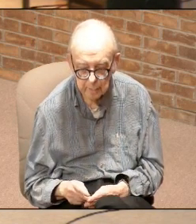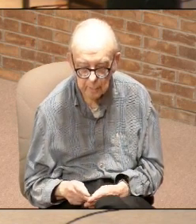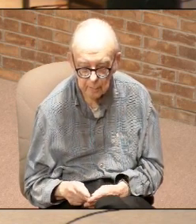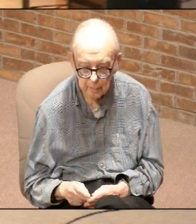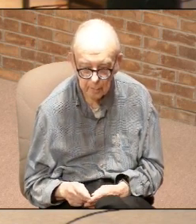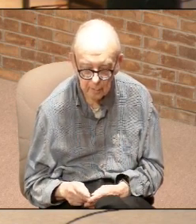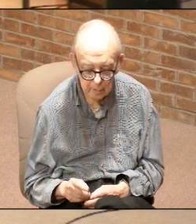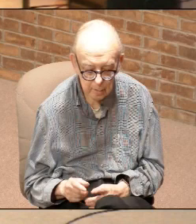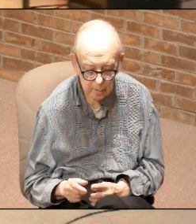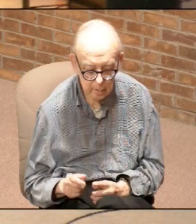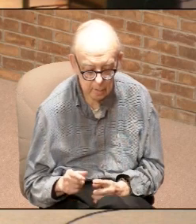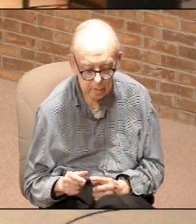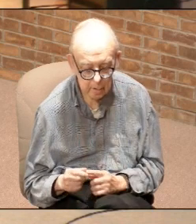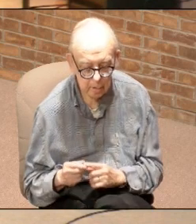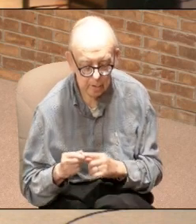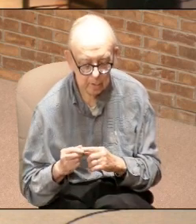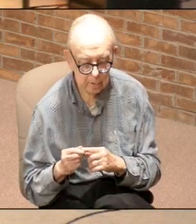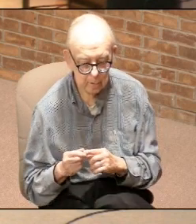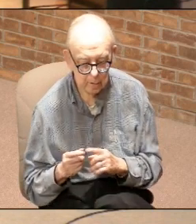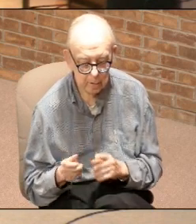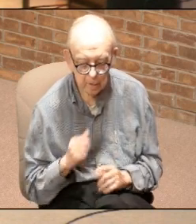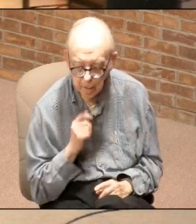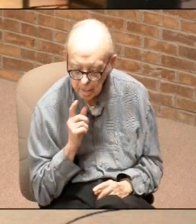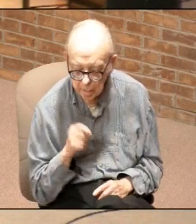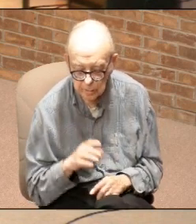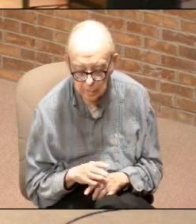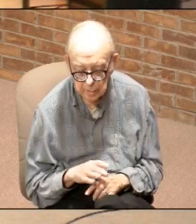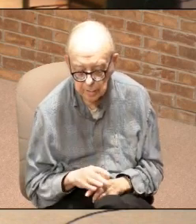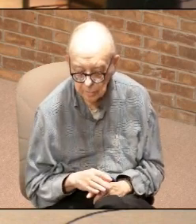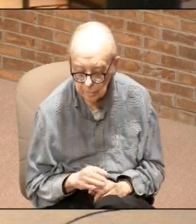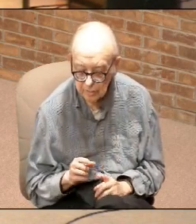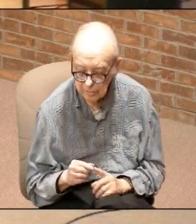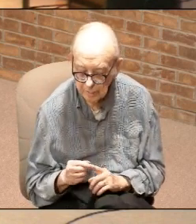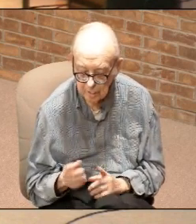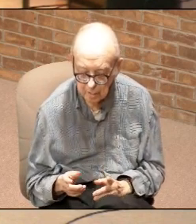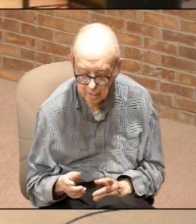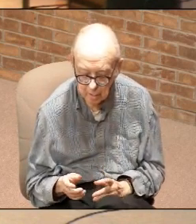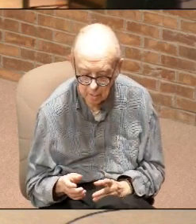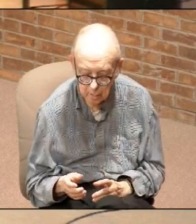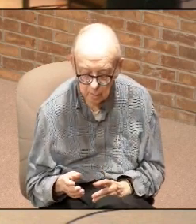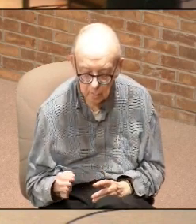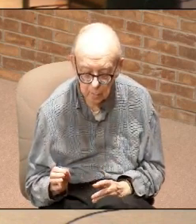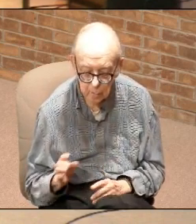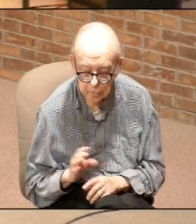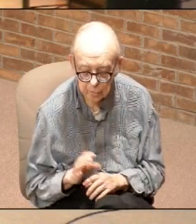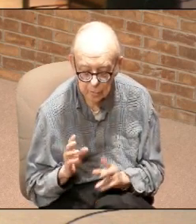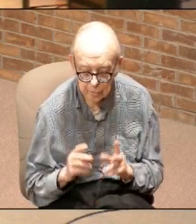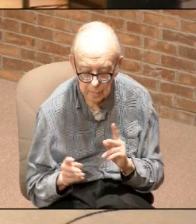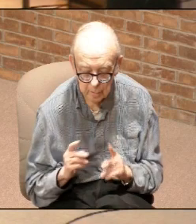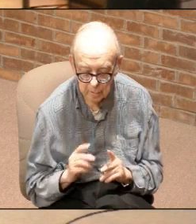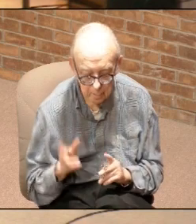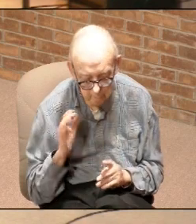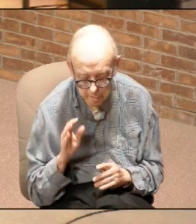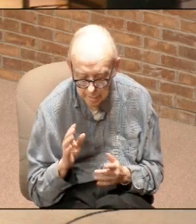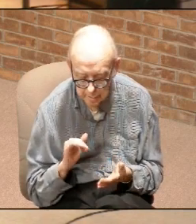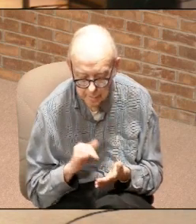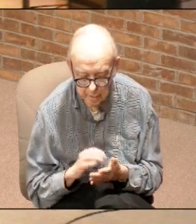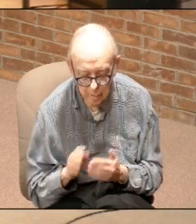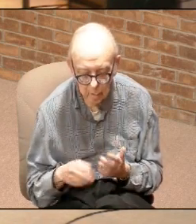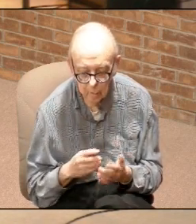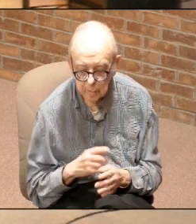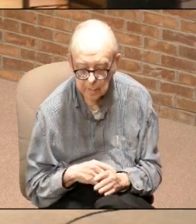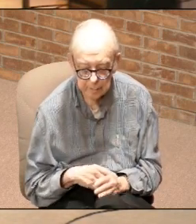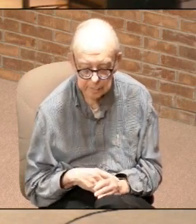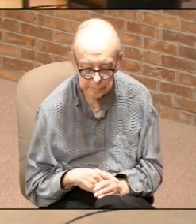and i especially don't need church or church people i hear this all the time